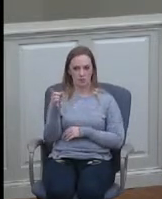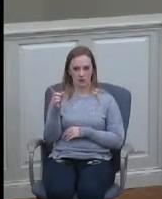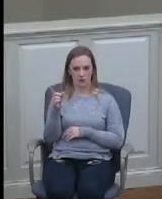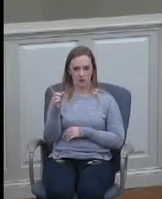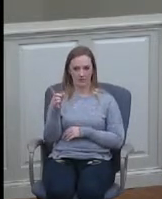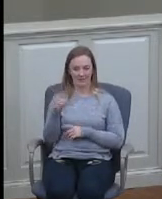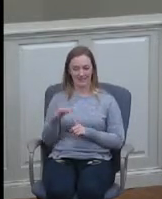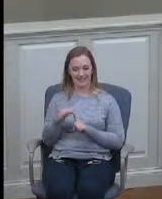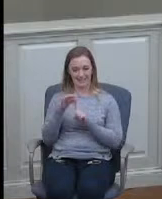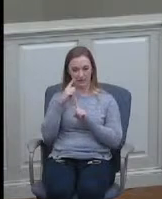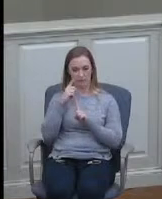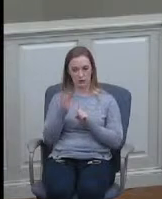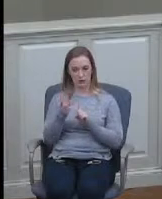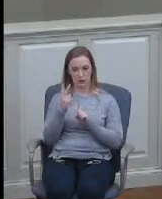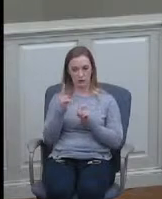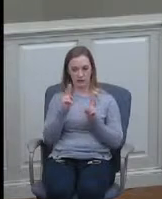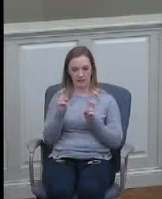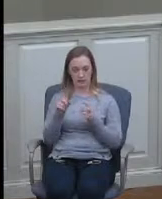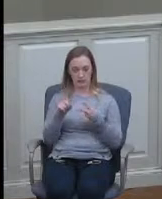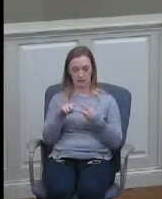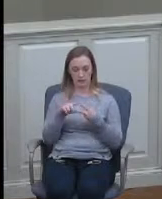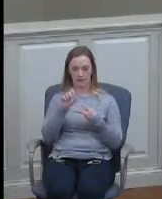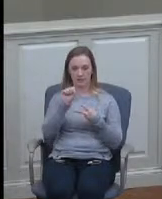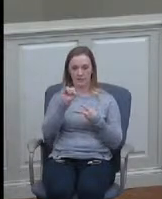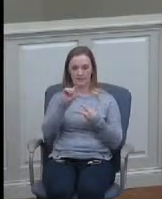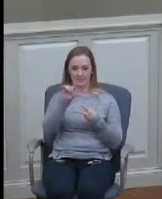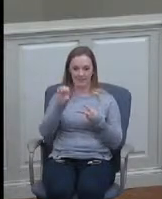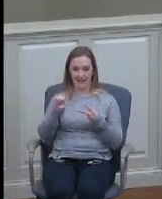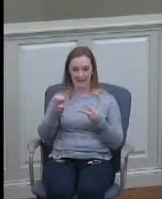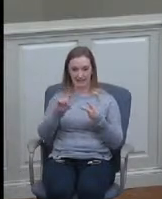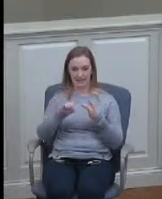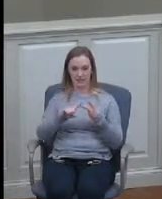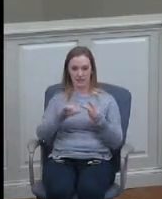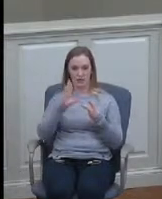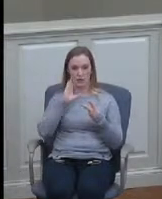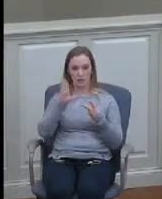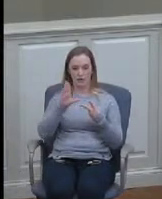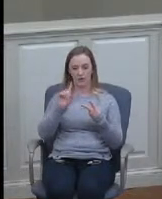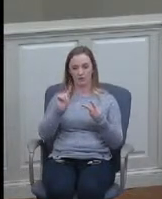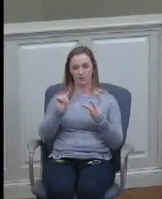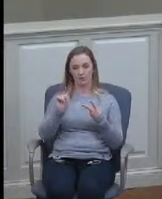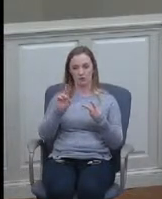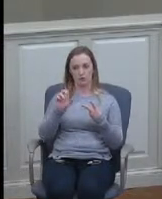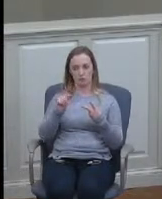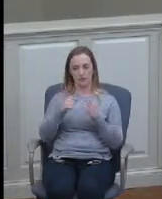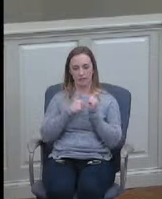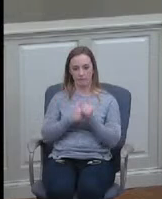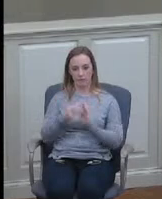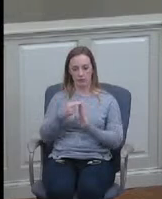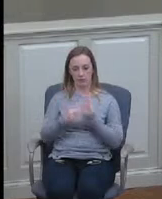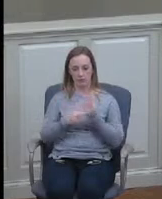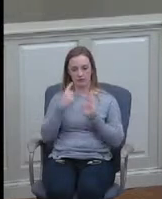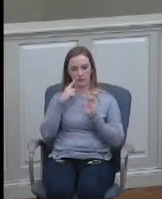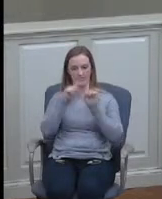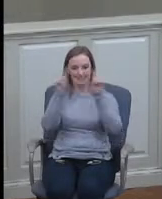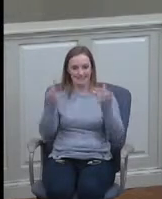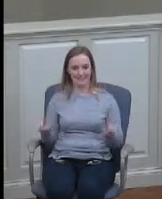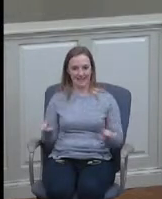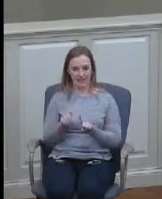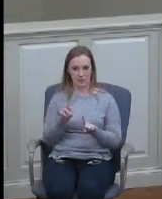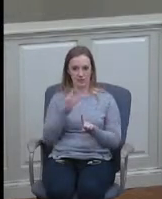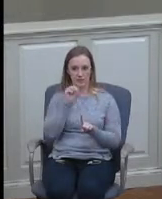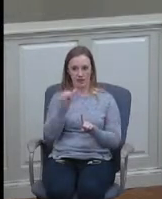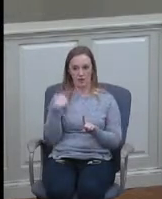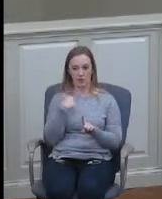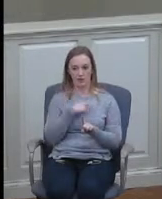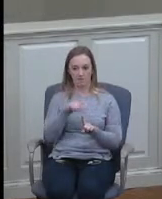issues, and that is the size of the mural and whether it's to be treated as a sign or not. we have got to get back together and get that done.